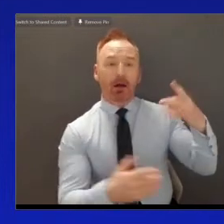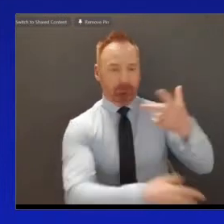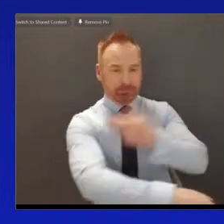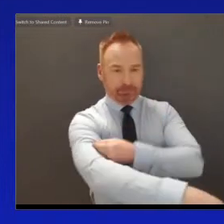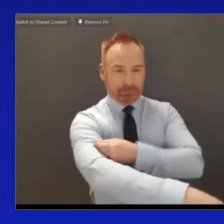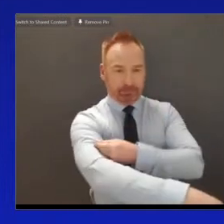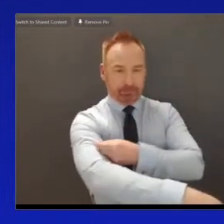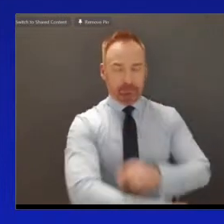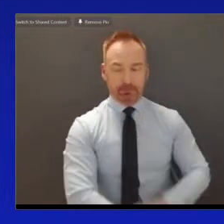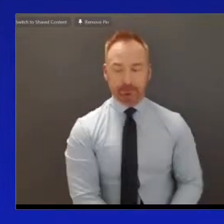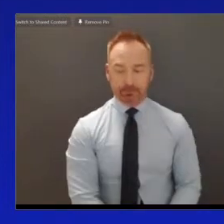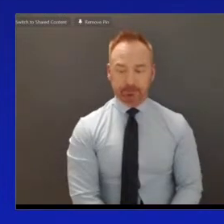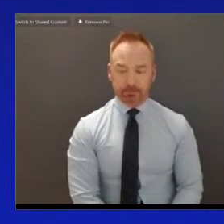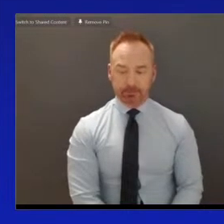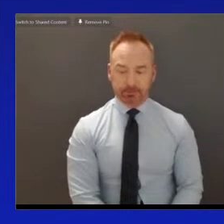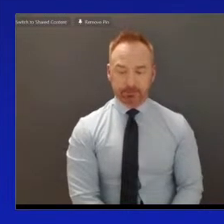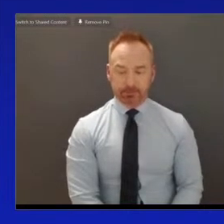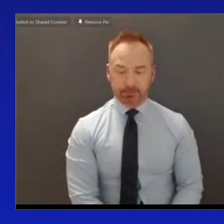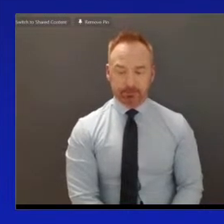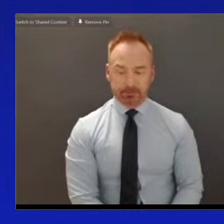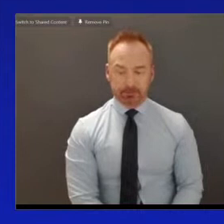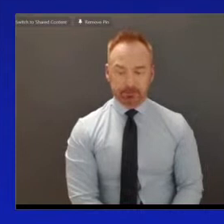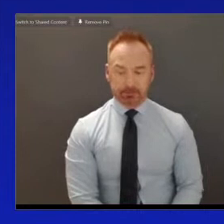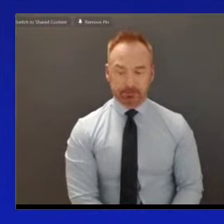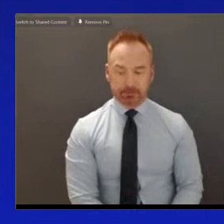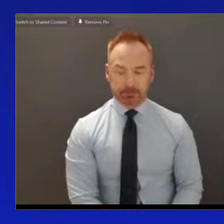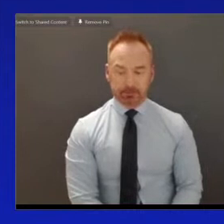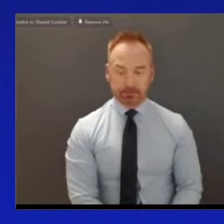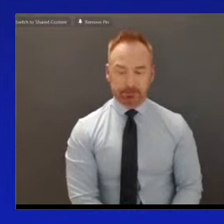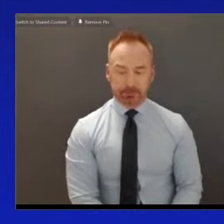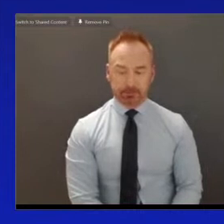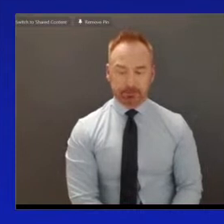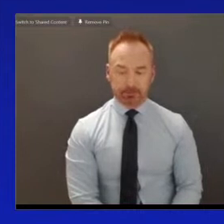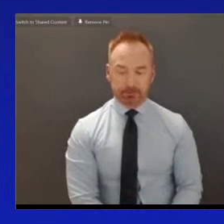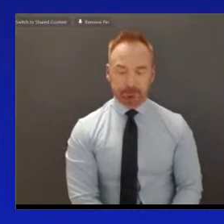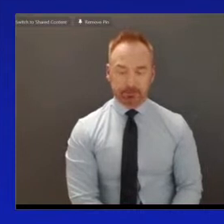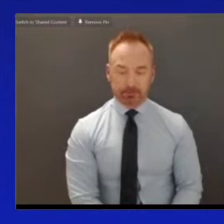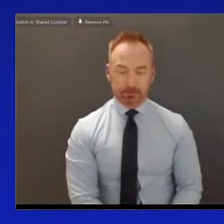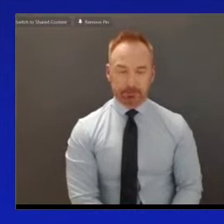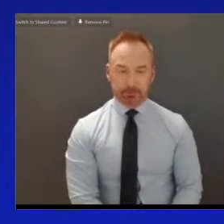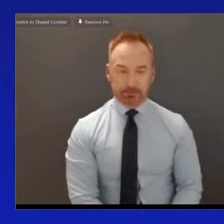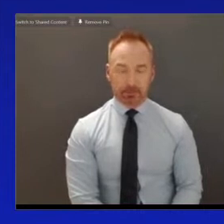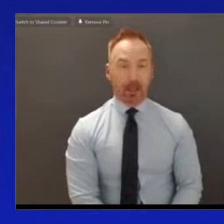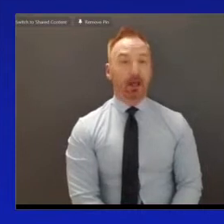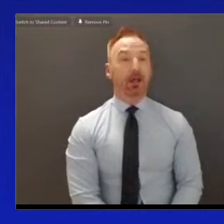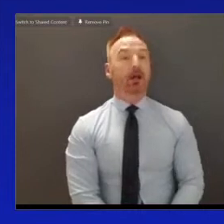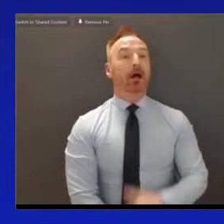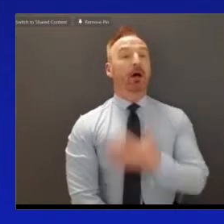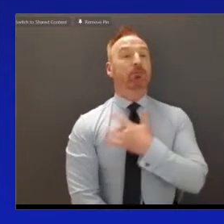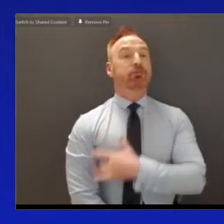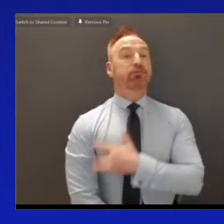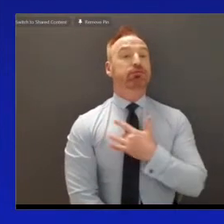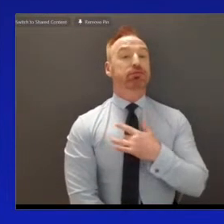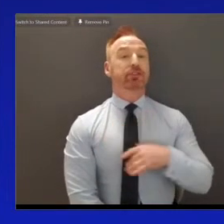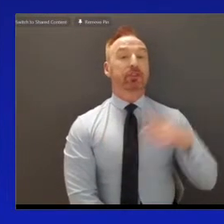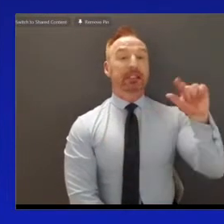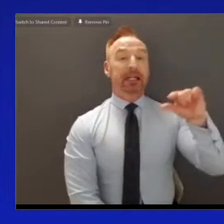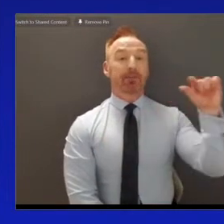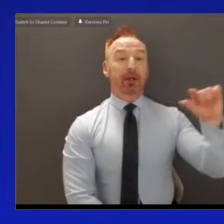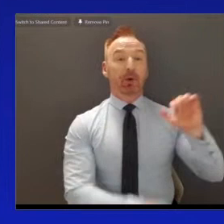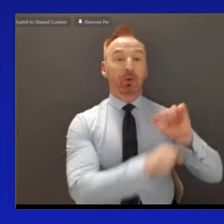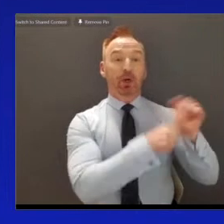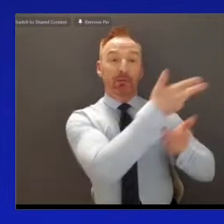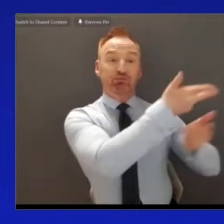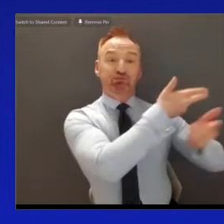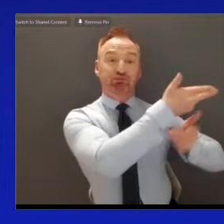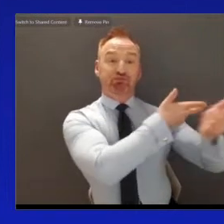up by the province for use across Ontario. We are working with our provincial government on what will this going to be